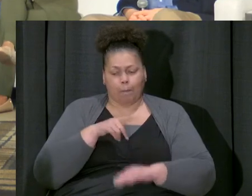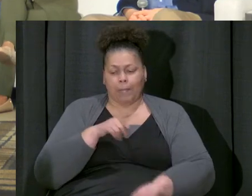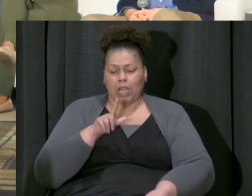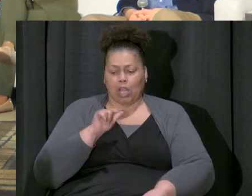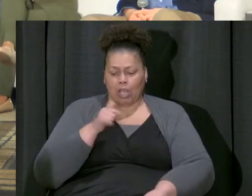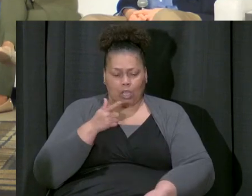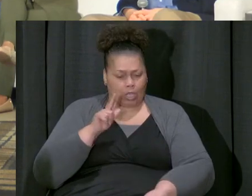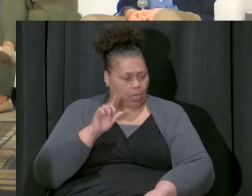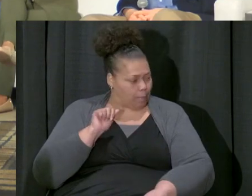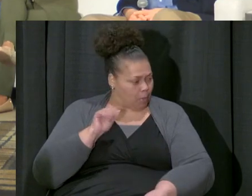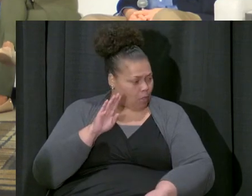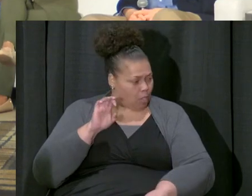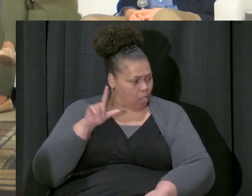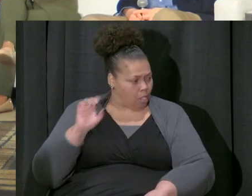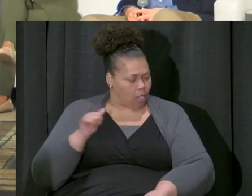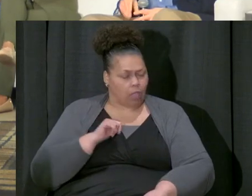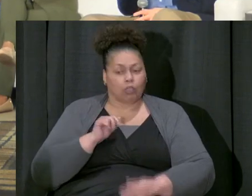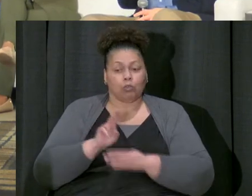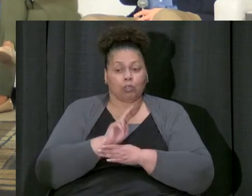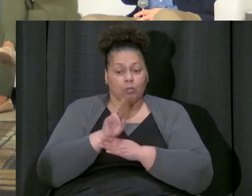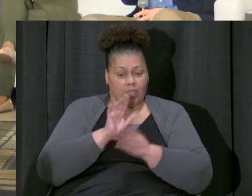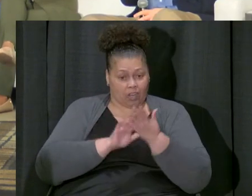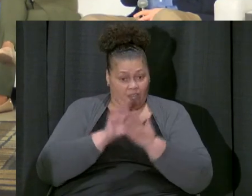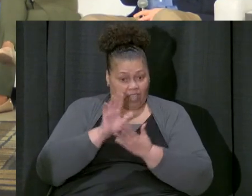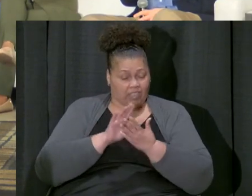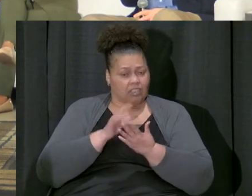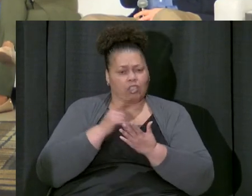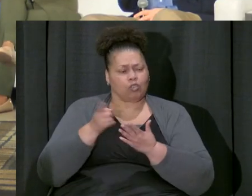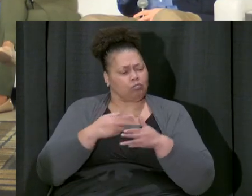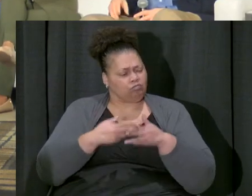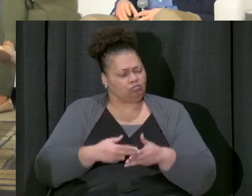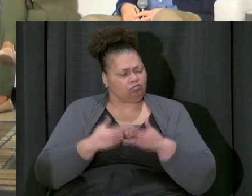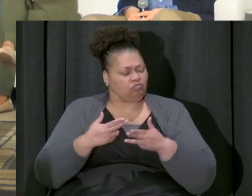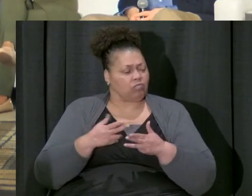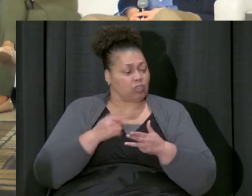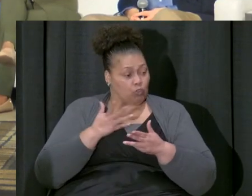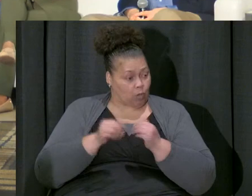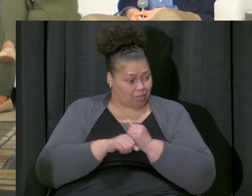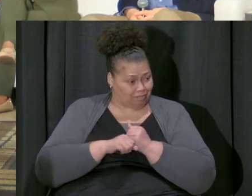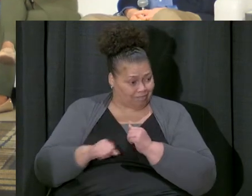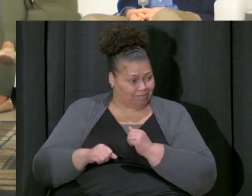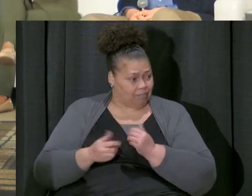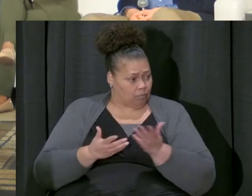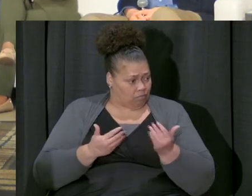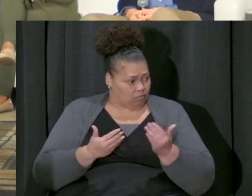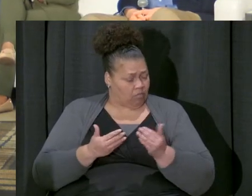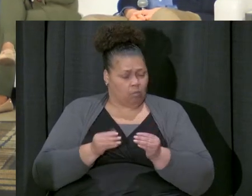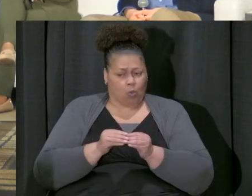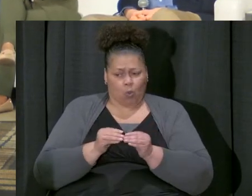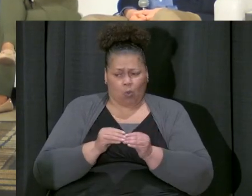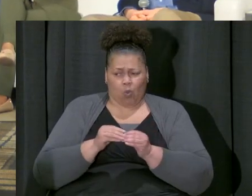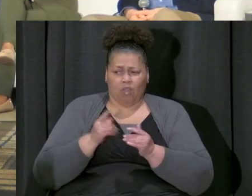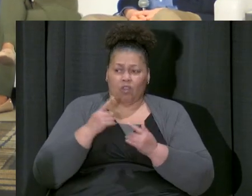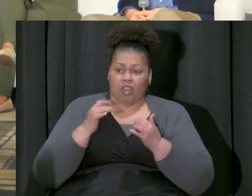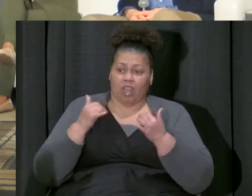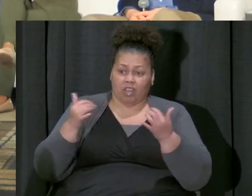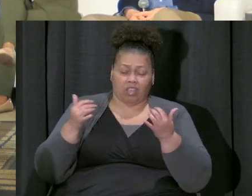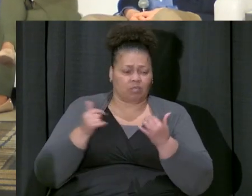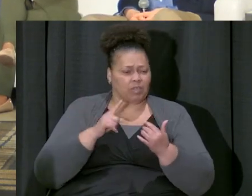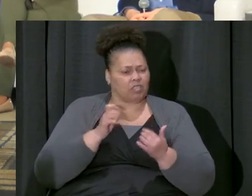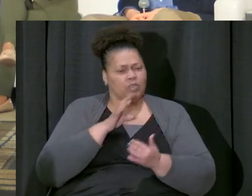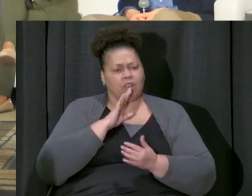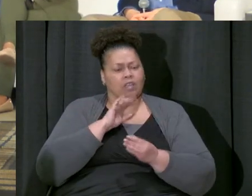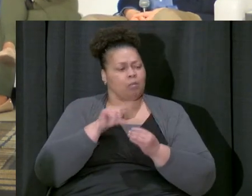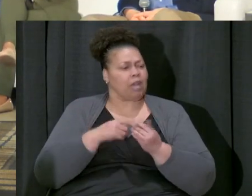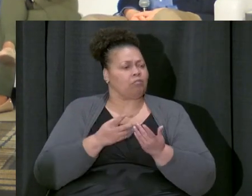user interfaces. And you've been touching on it just a little bit, but maybe you could expand on that for the audience. Because we've talked about, it seems